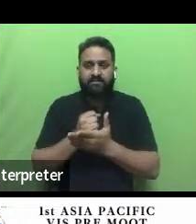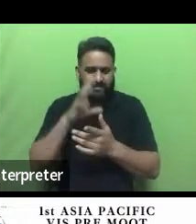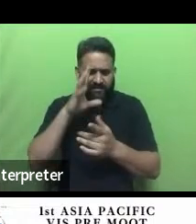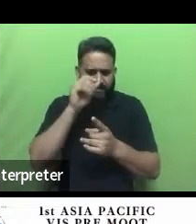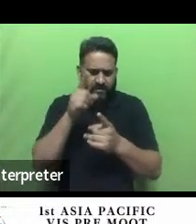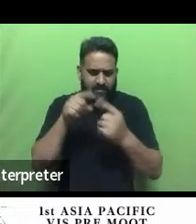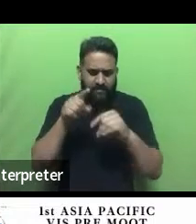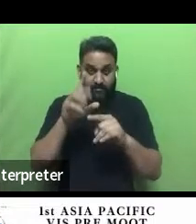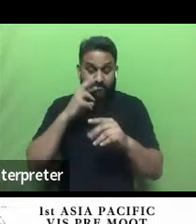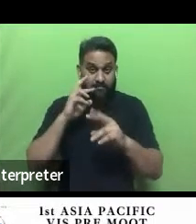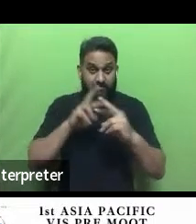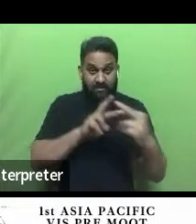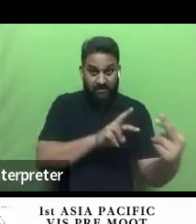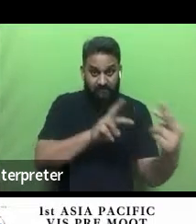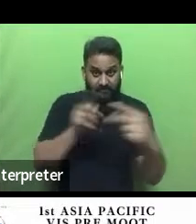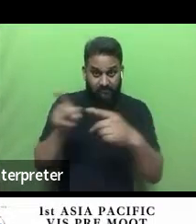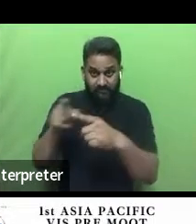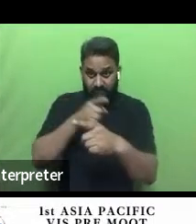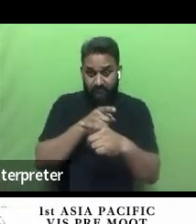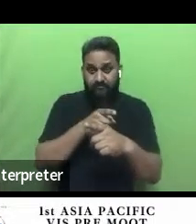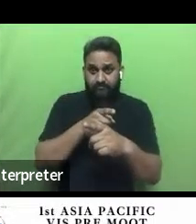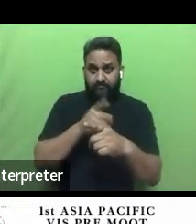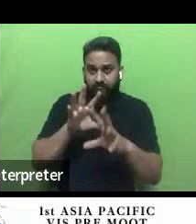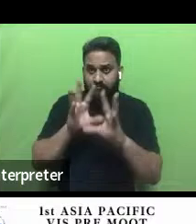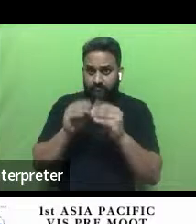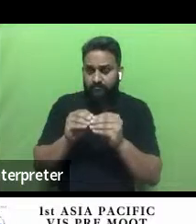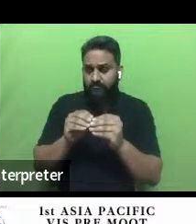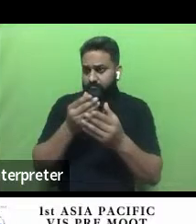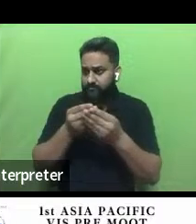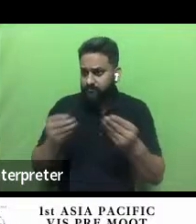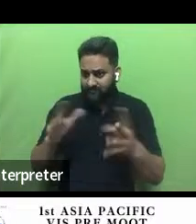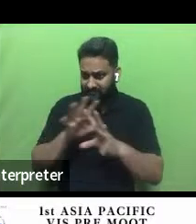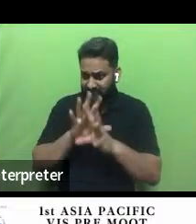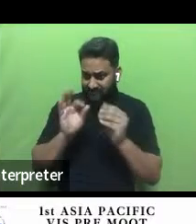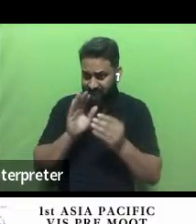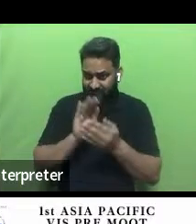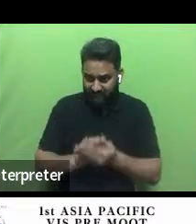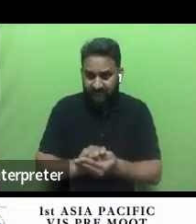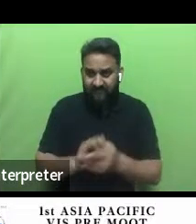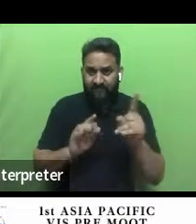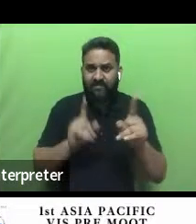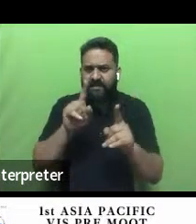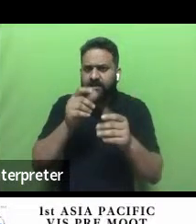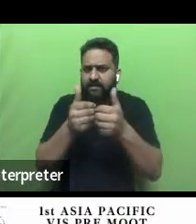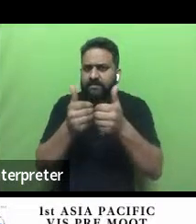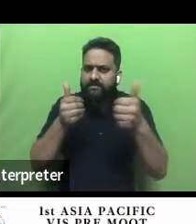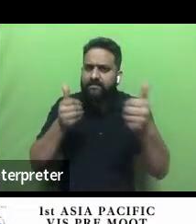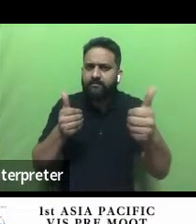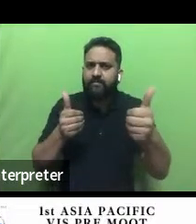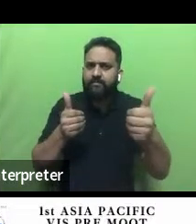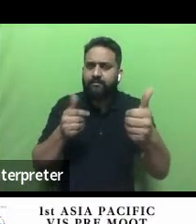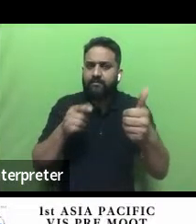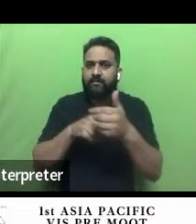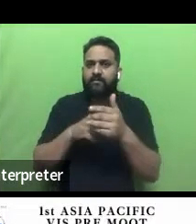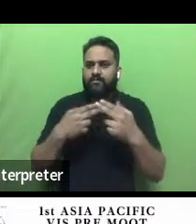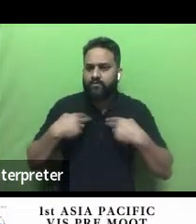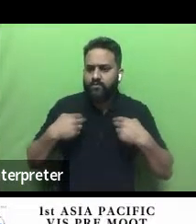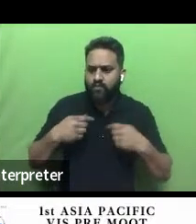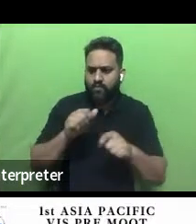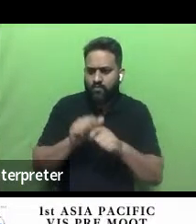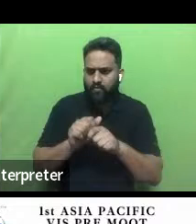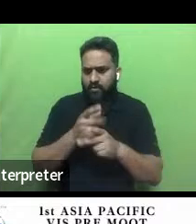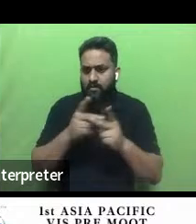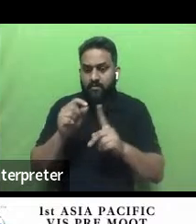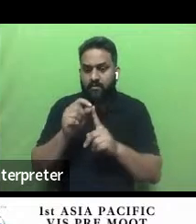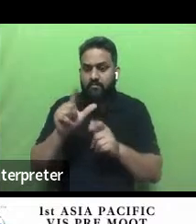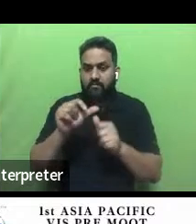though the respondent was acquired by Southern Commodities, it is a separate legal entity and handles the palm oil